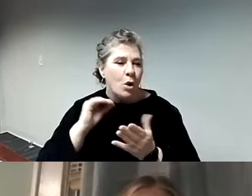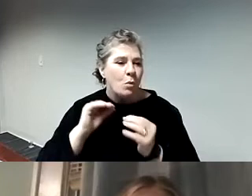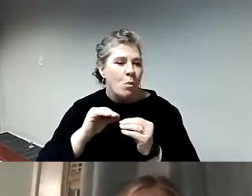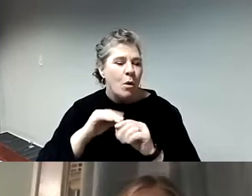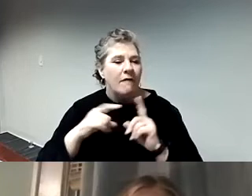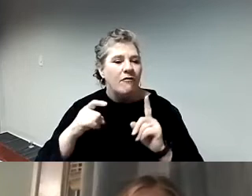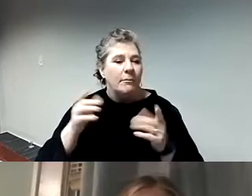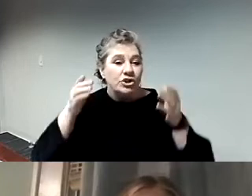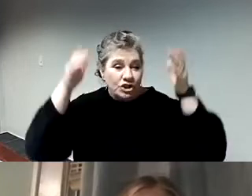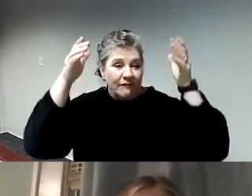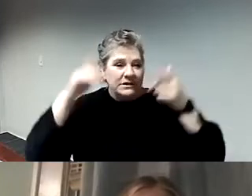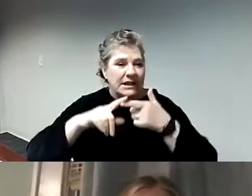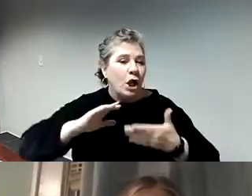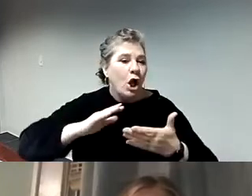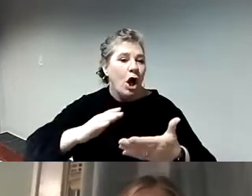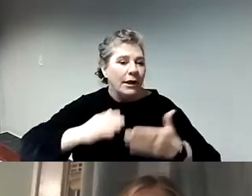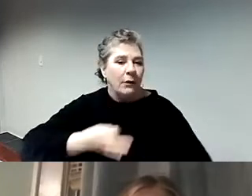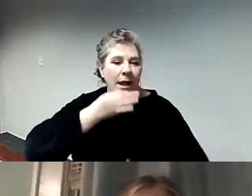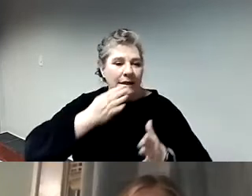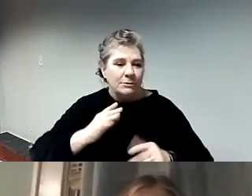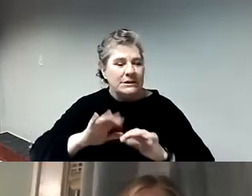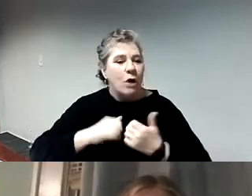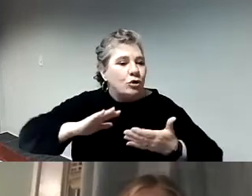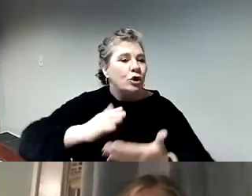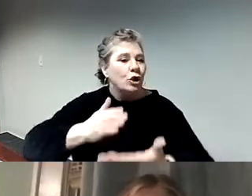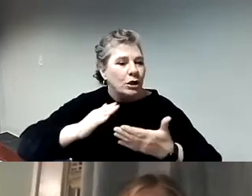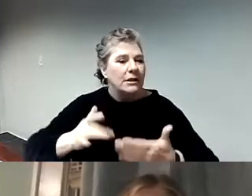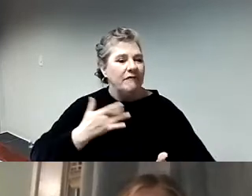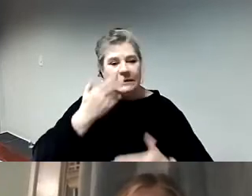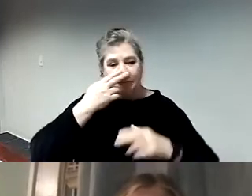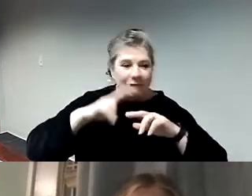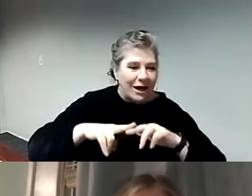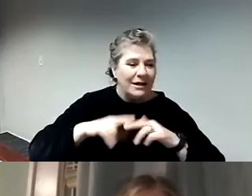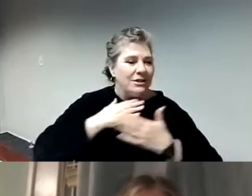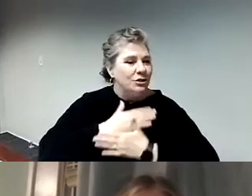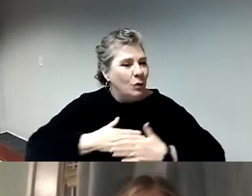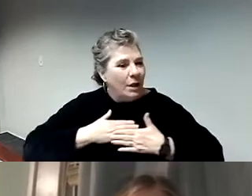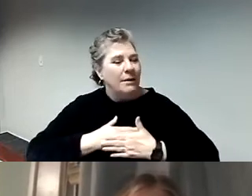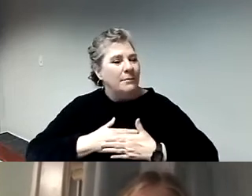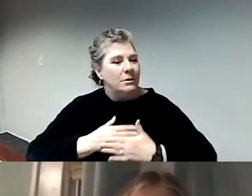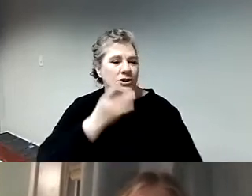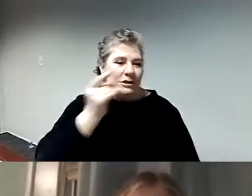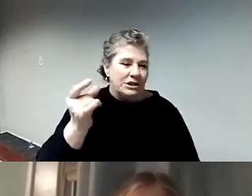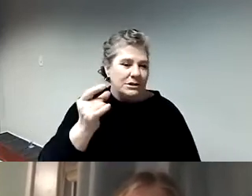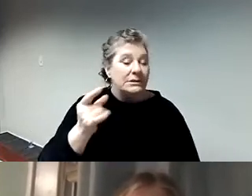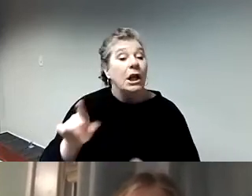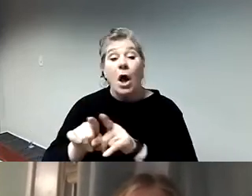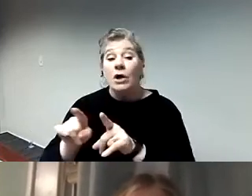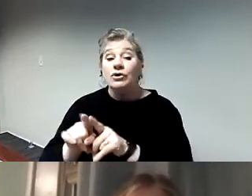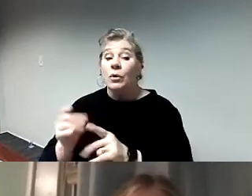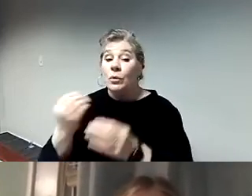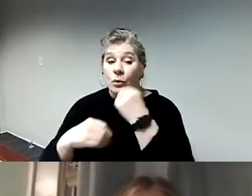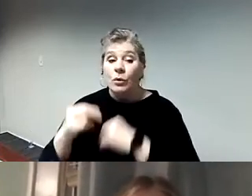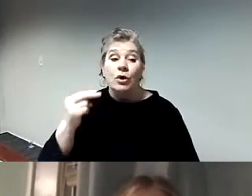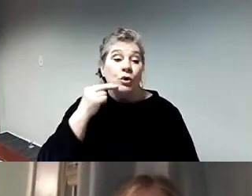like chefs and culinary experts about like how to cook in a way that feels fun and right. And when it comes to some of the like nutrition